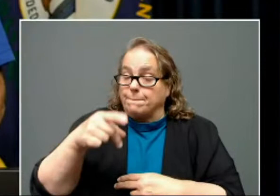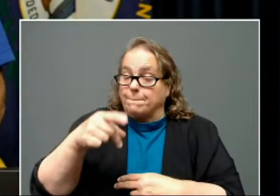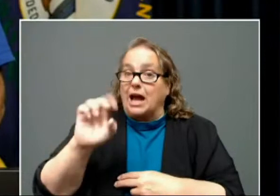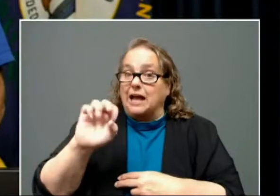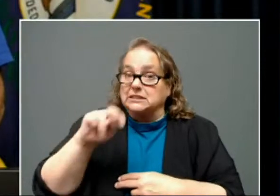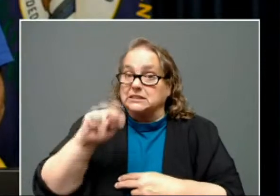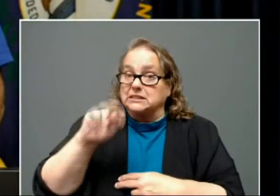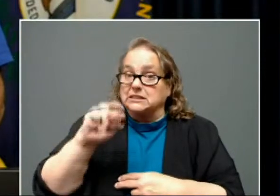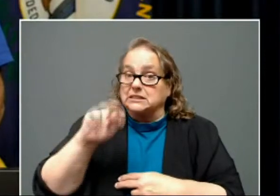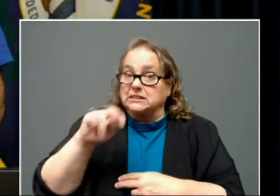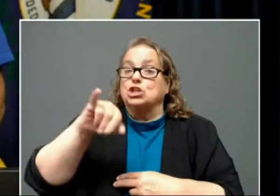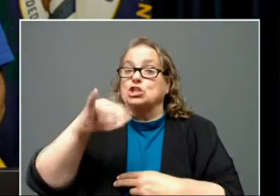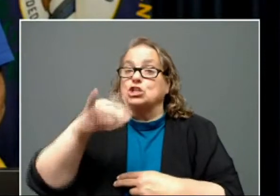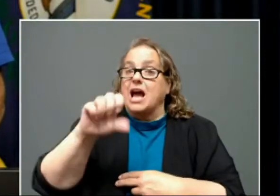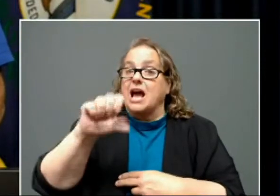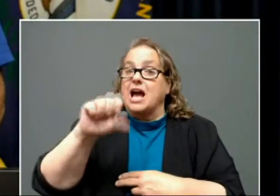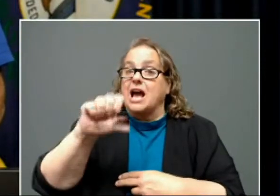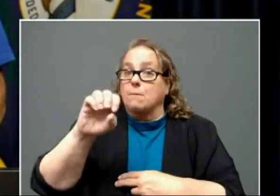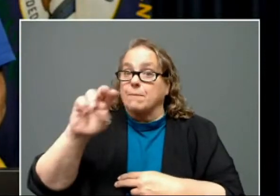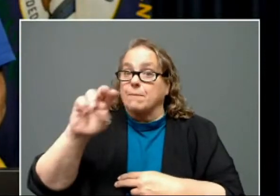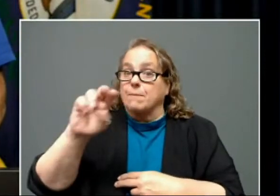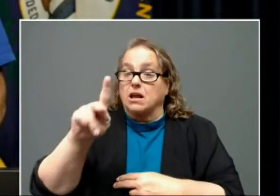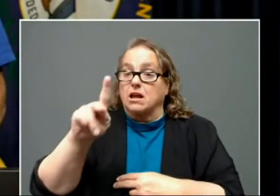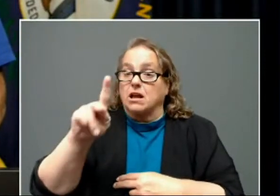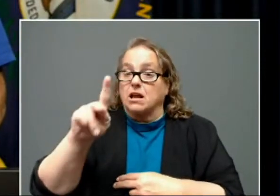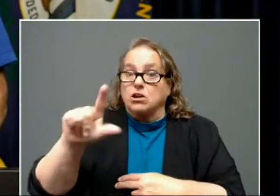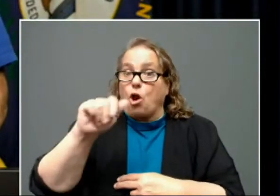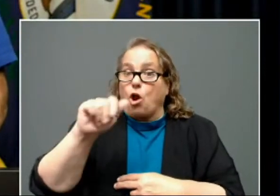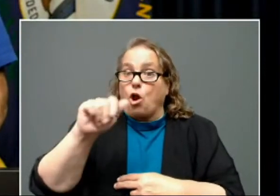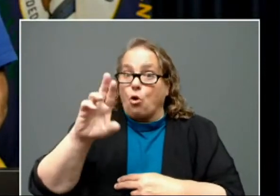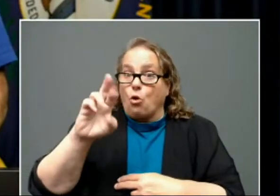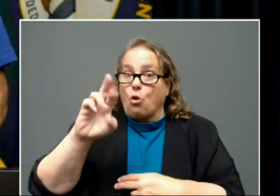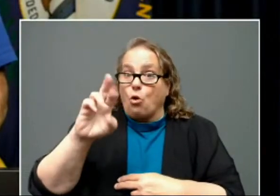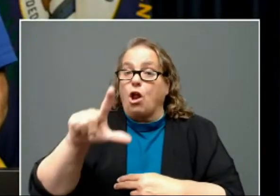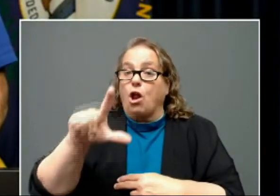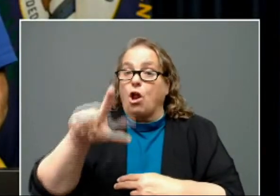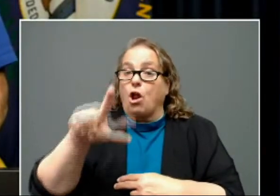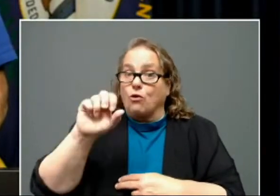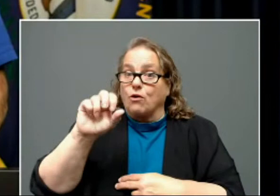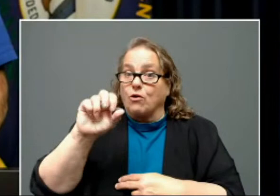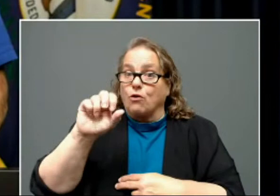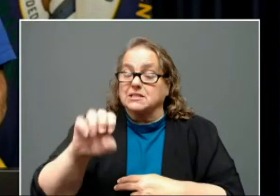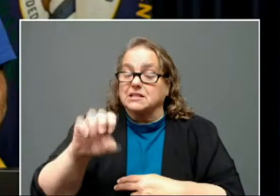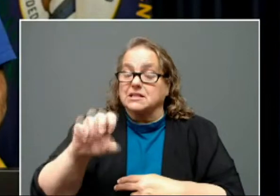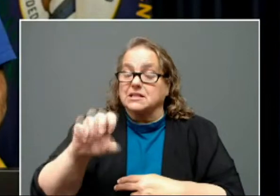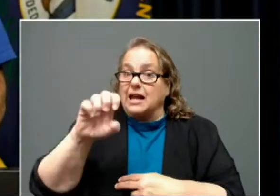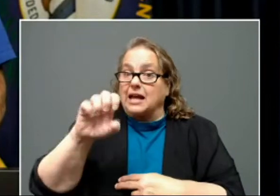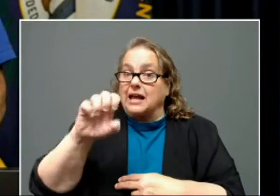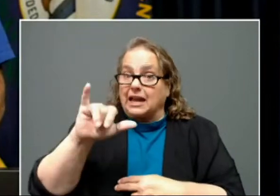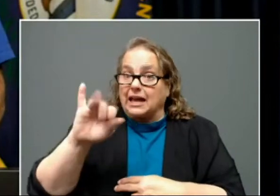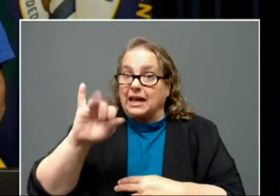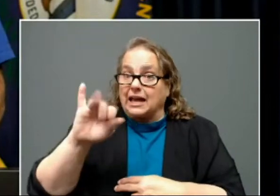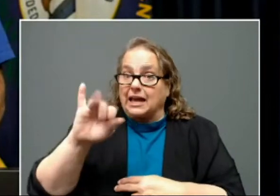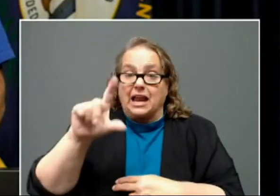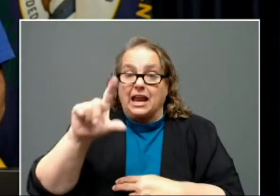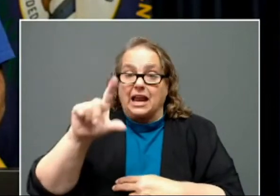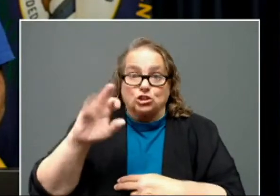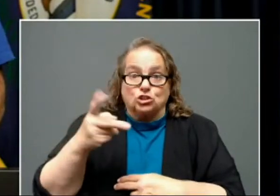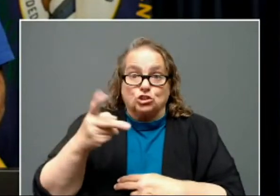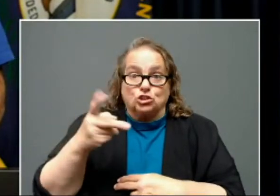Jessamine, Knott, Laurel, Lawrence, Leslie, Letcher,